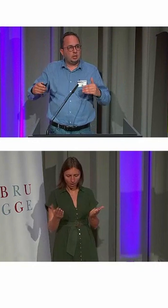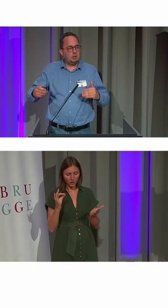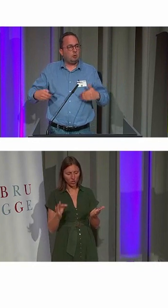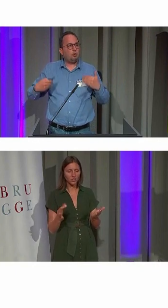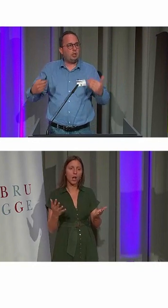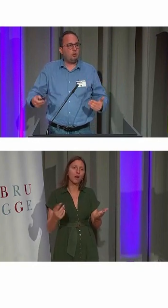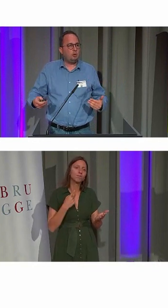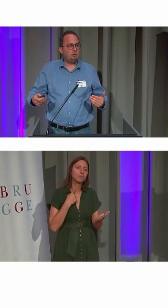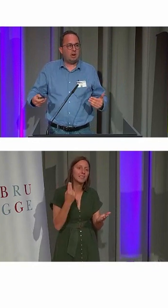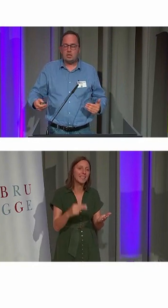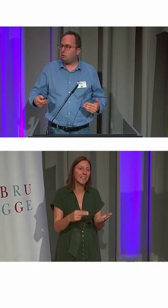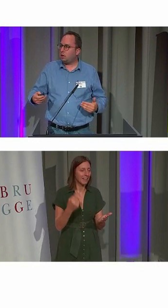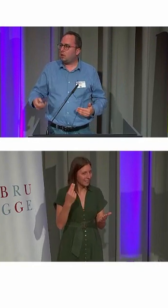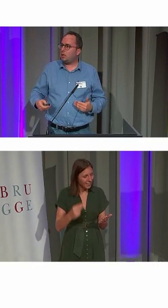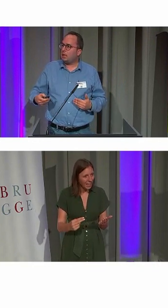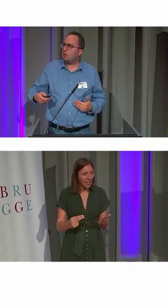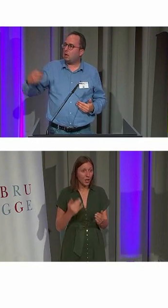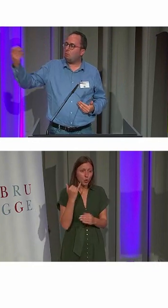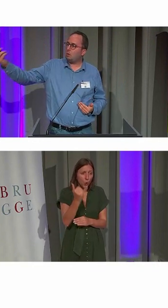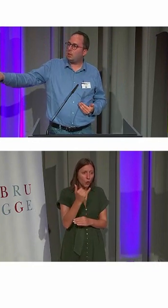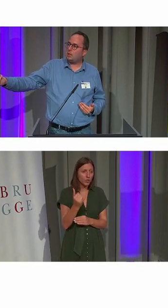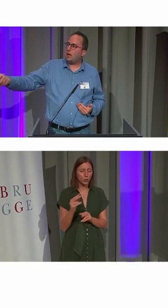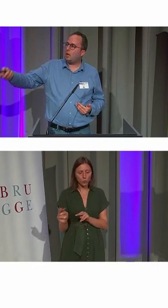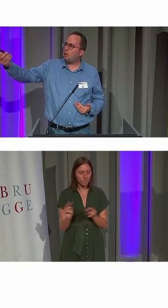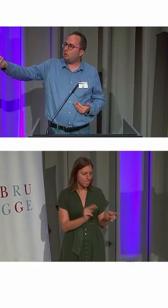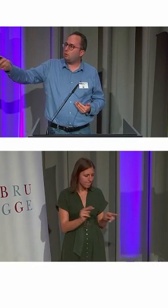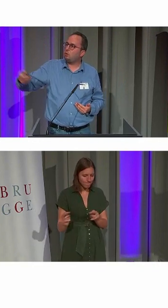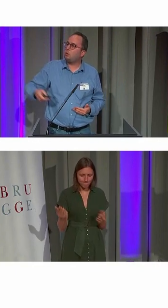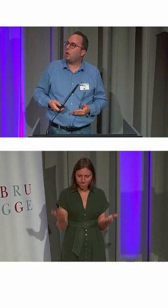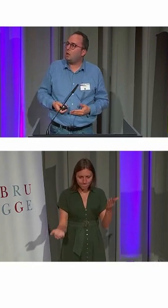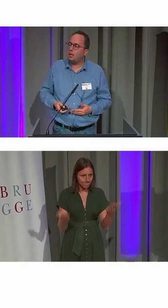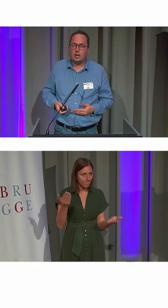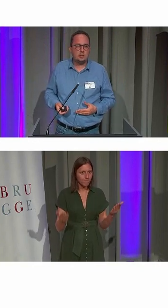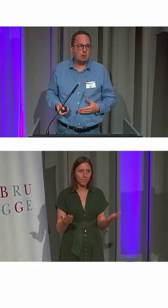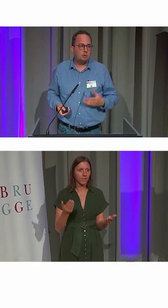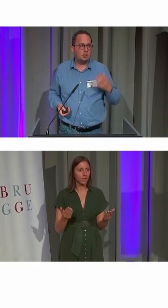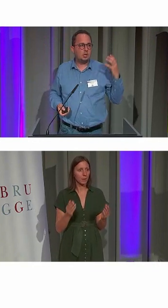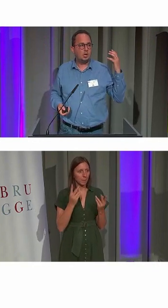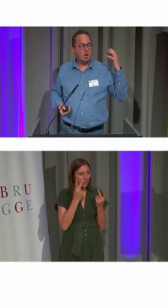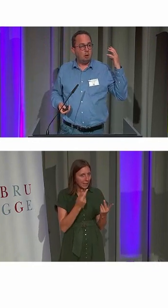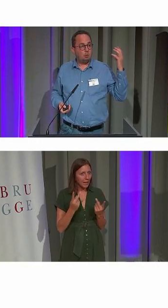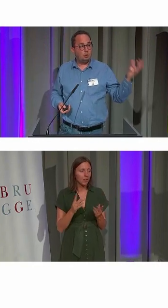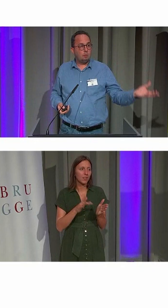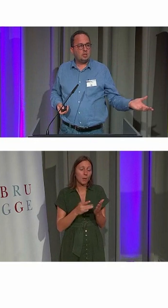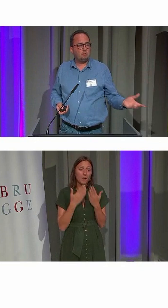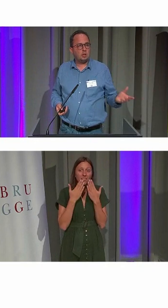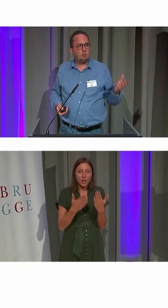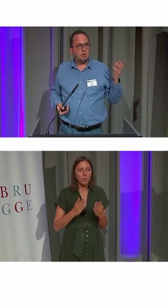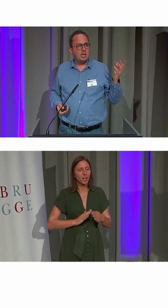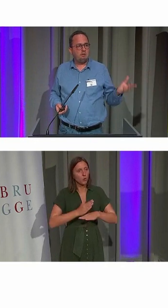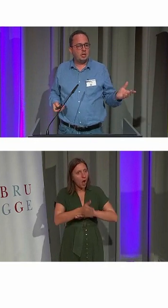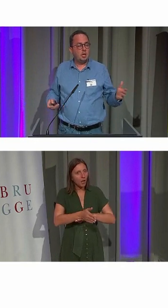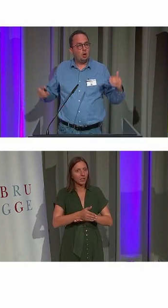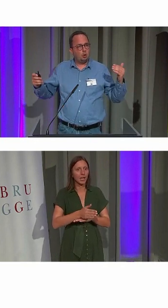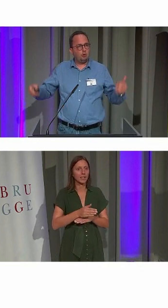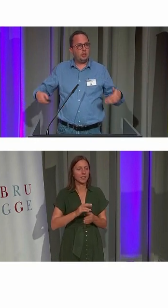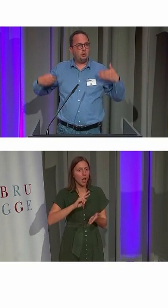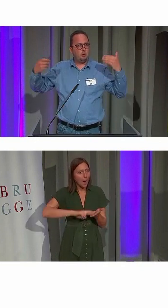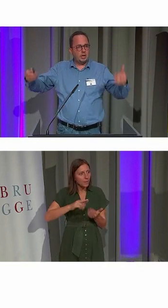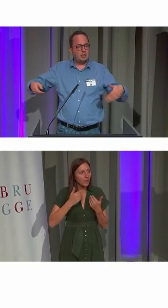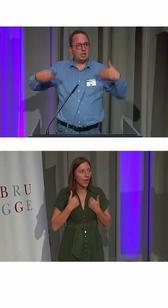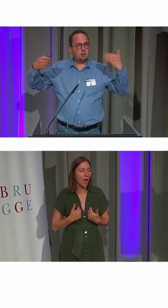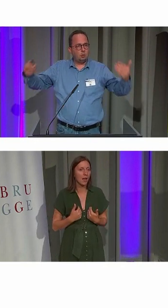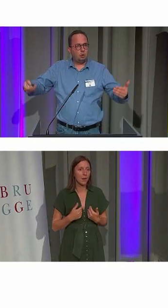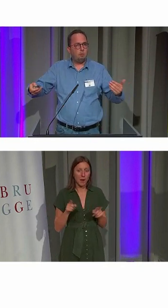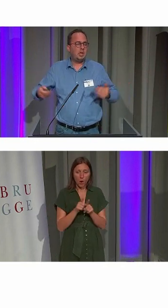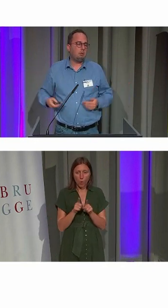file, No, it's a continuous reflection. That's why I'm really thankful for else or